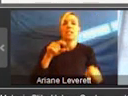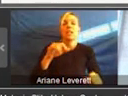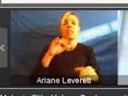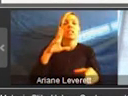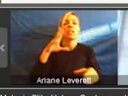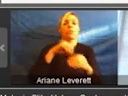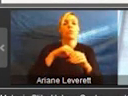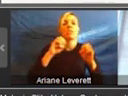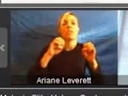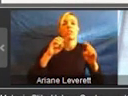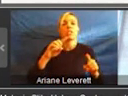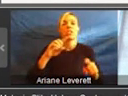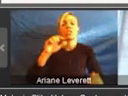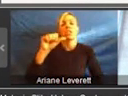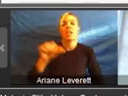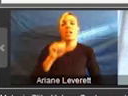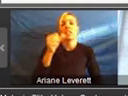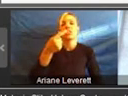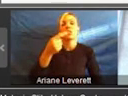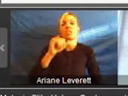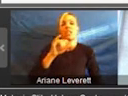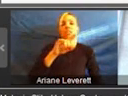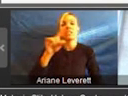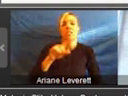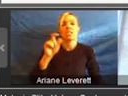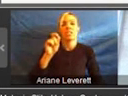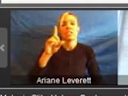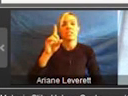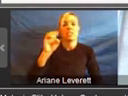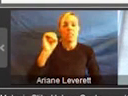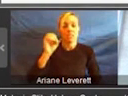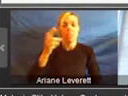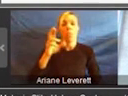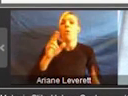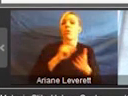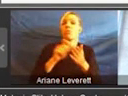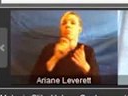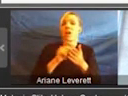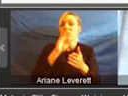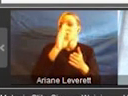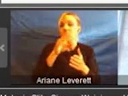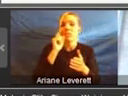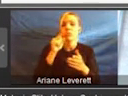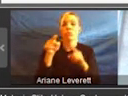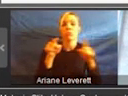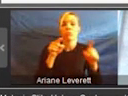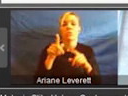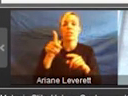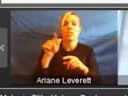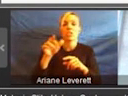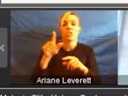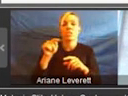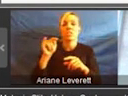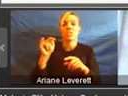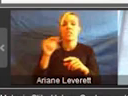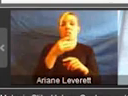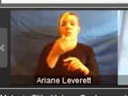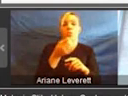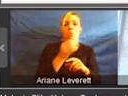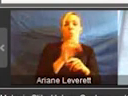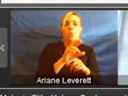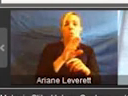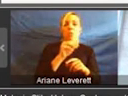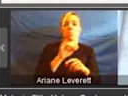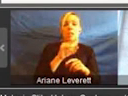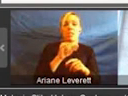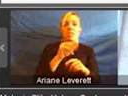inclusive-education@giz.de or write directly to Kersti or Melanie. We will send you again their email addresses in the chat box. The Science